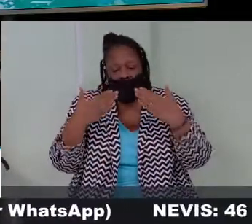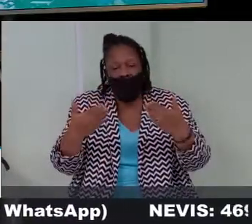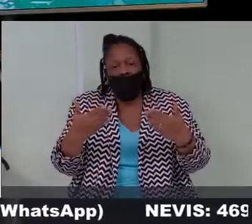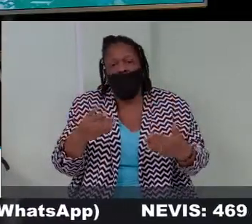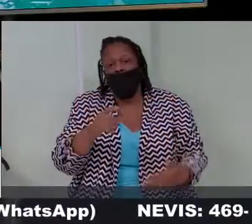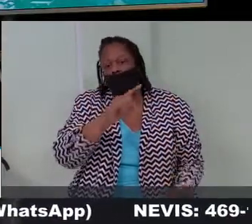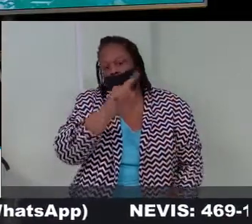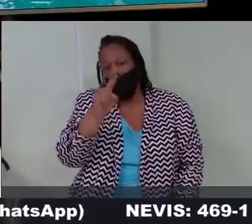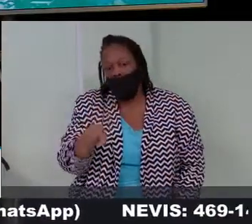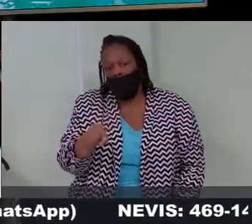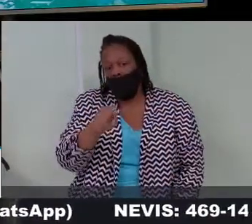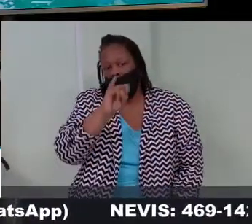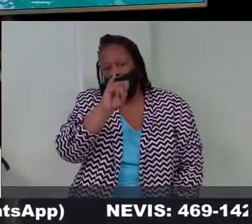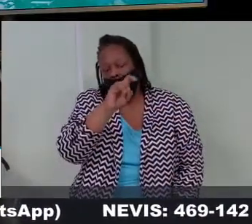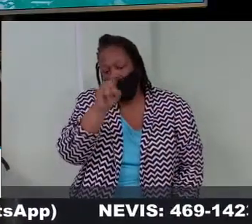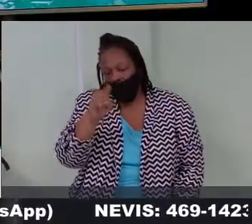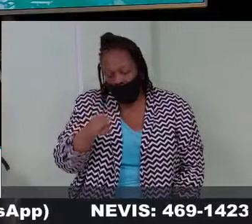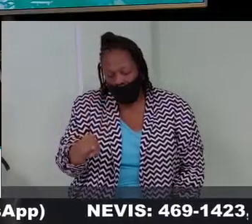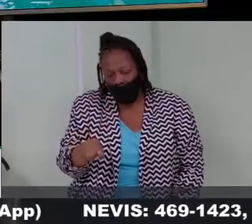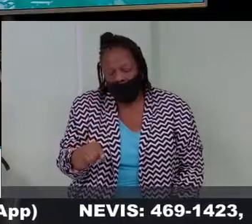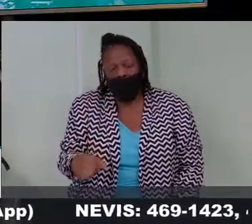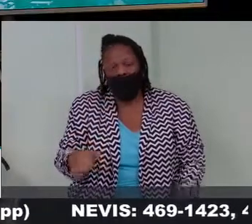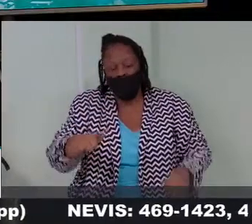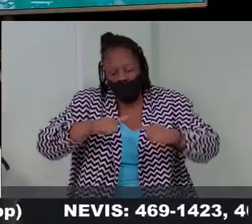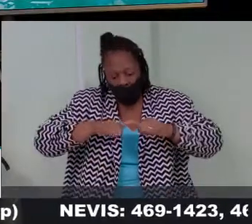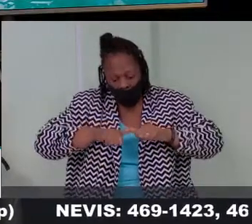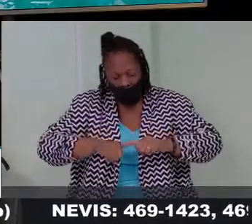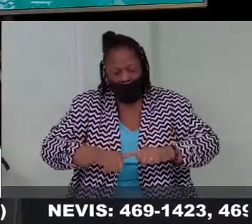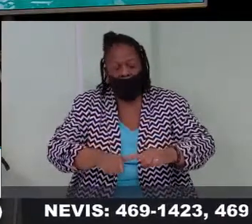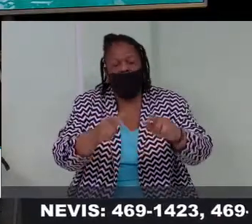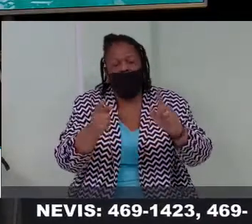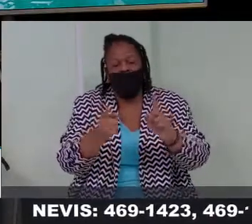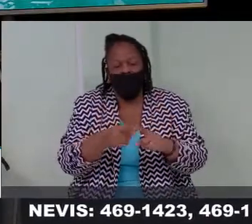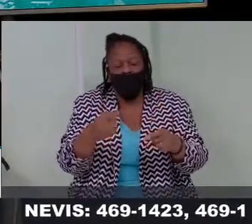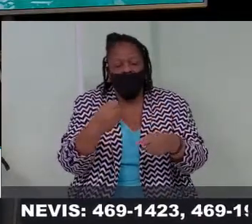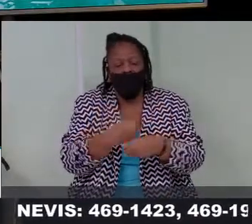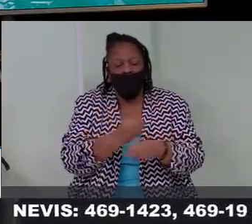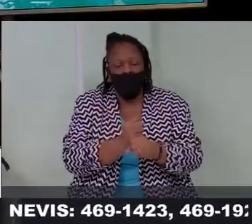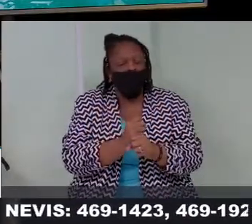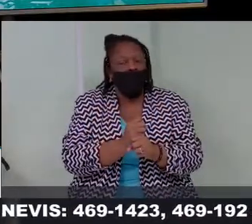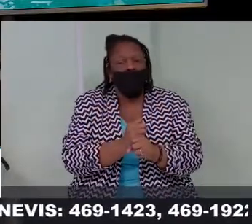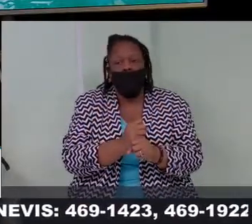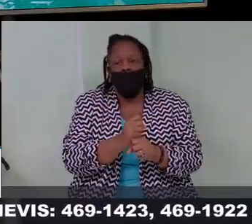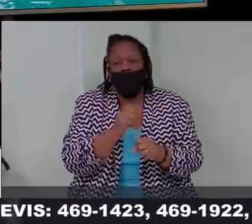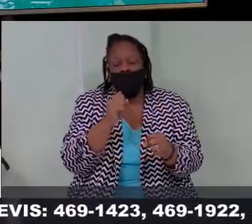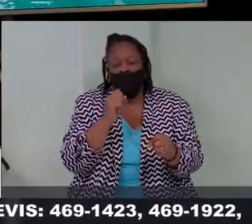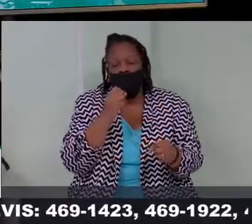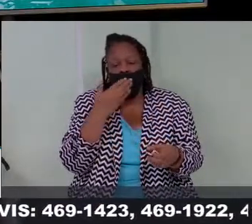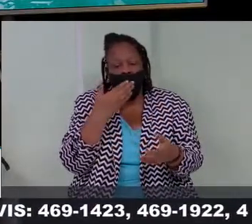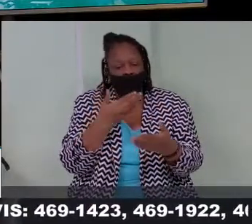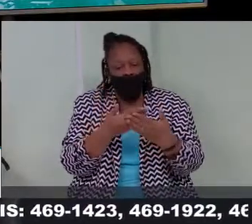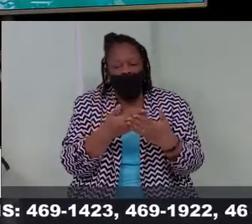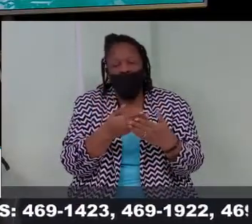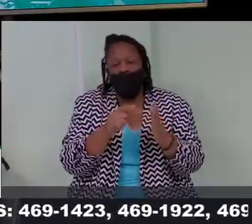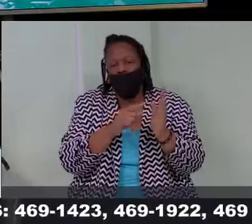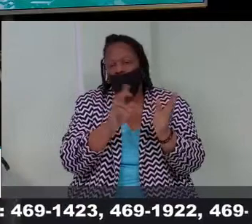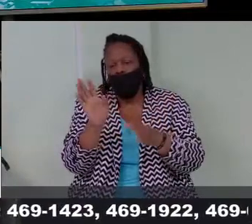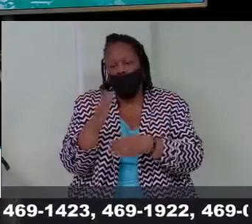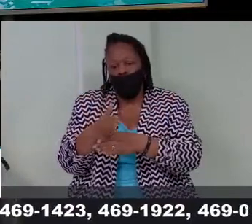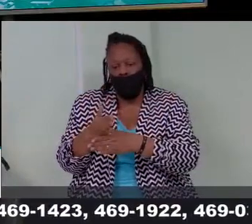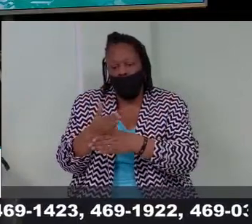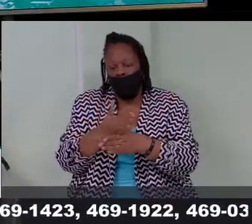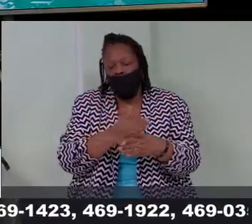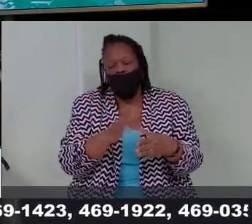ZIZ and all the media who continue to play a pivotal role in terms of the